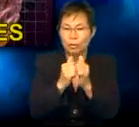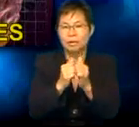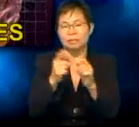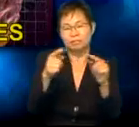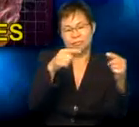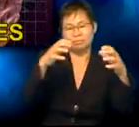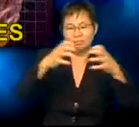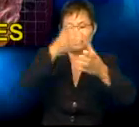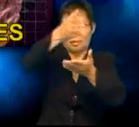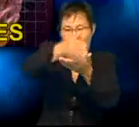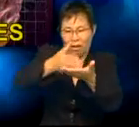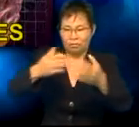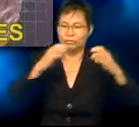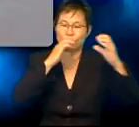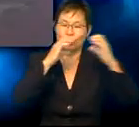each other.